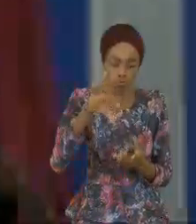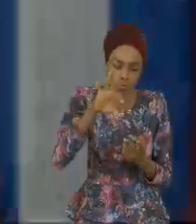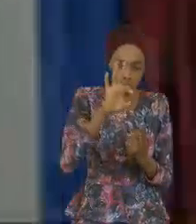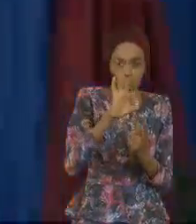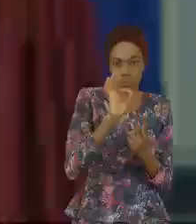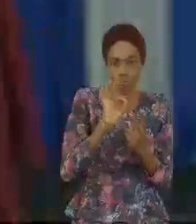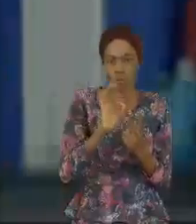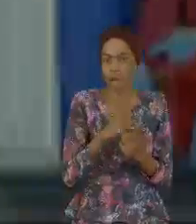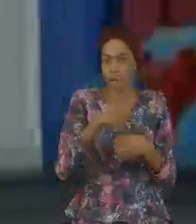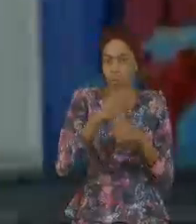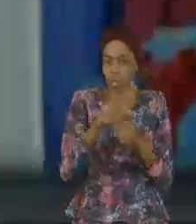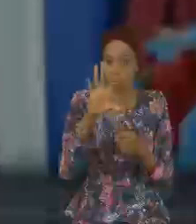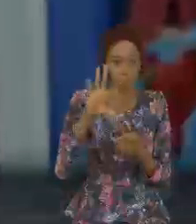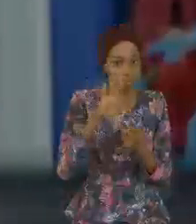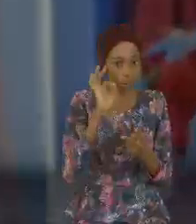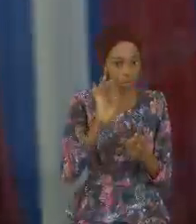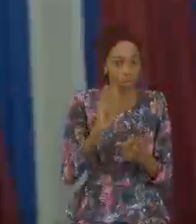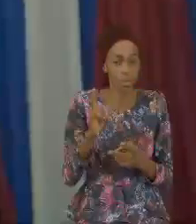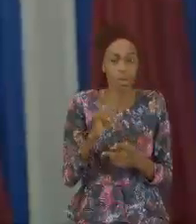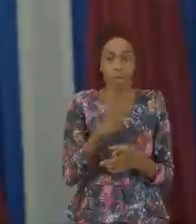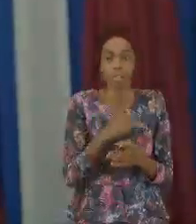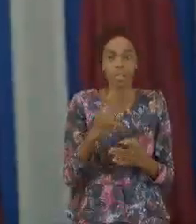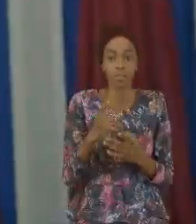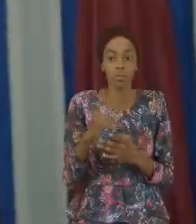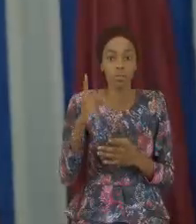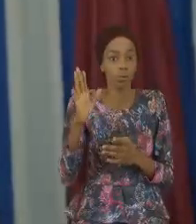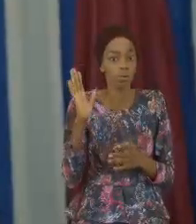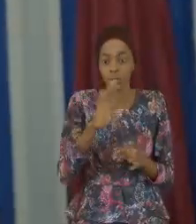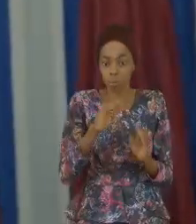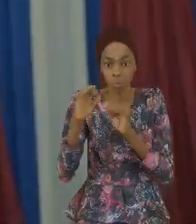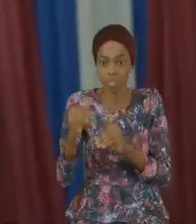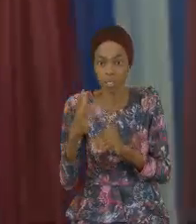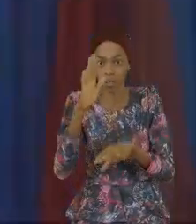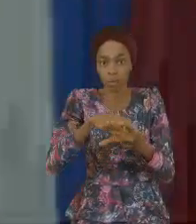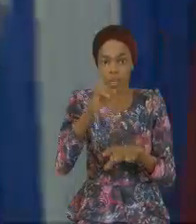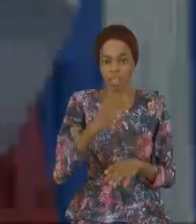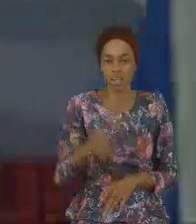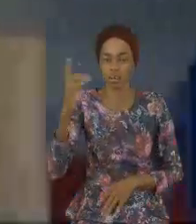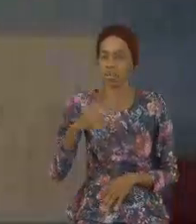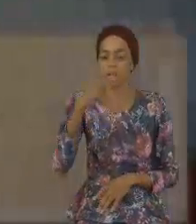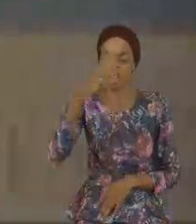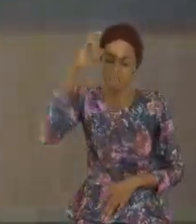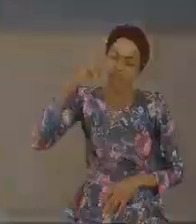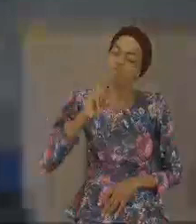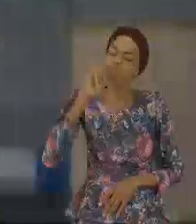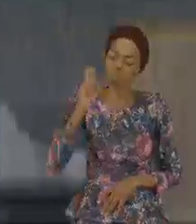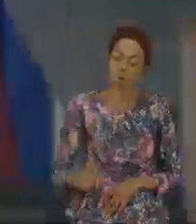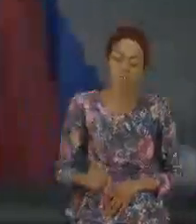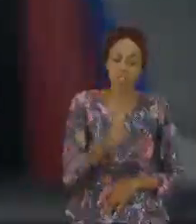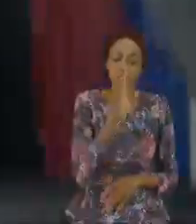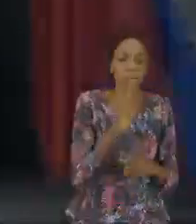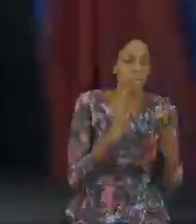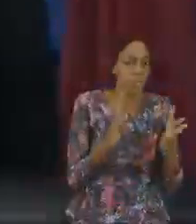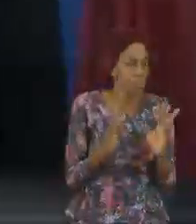choice. The Lord will not impose anything on you. He'll not say, no, by force you have to be there.